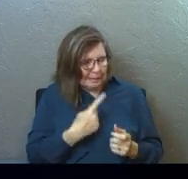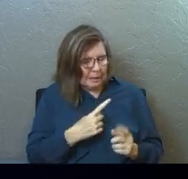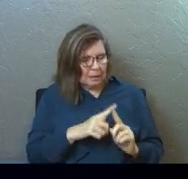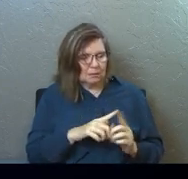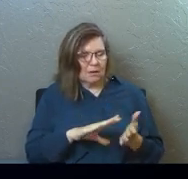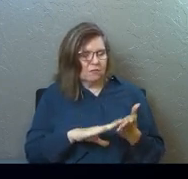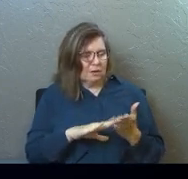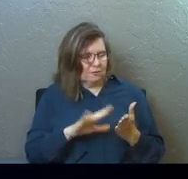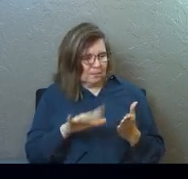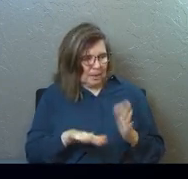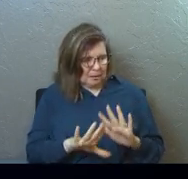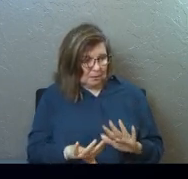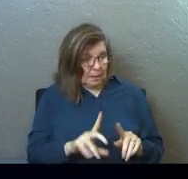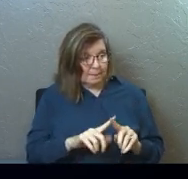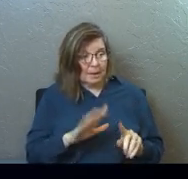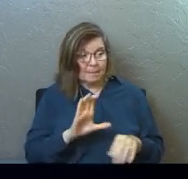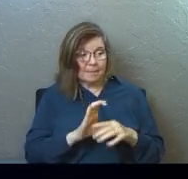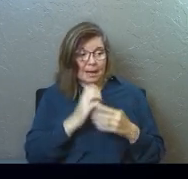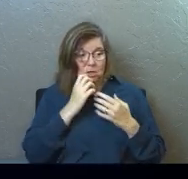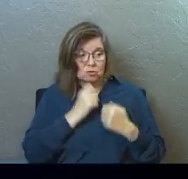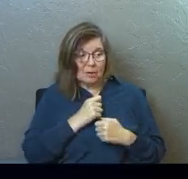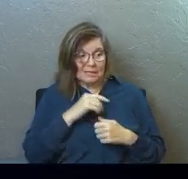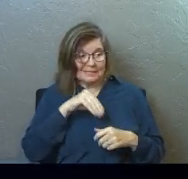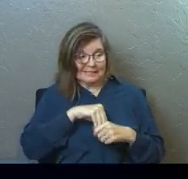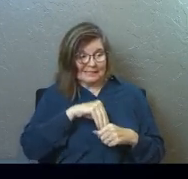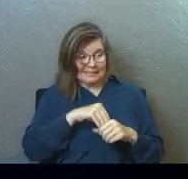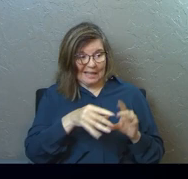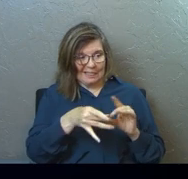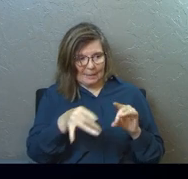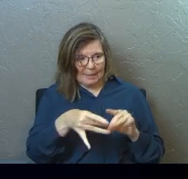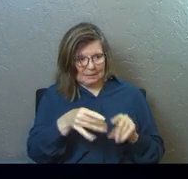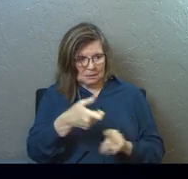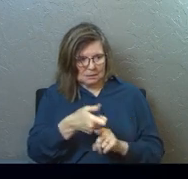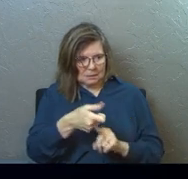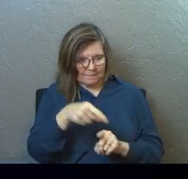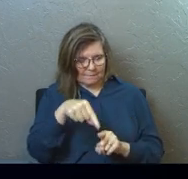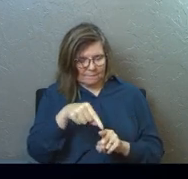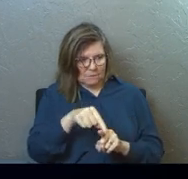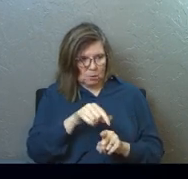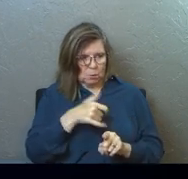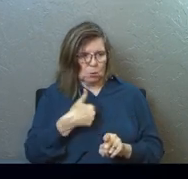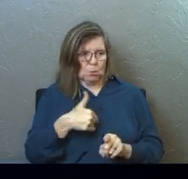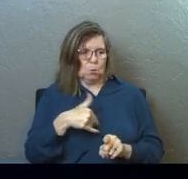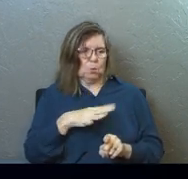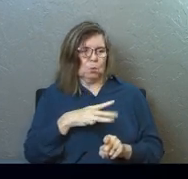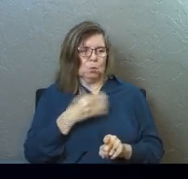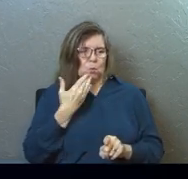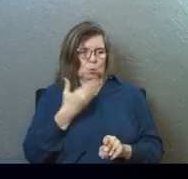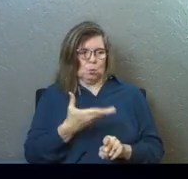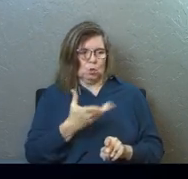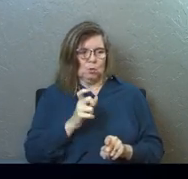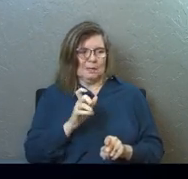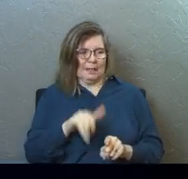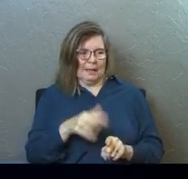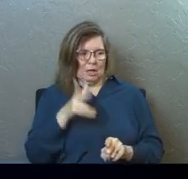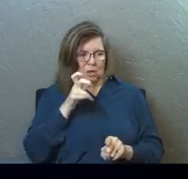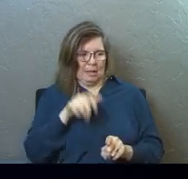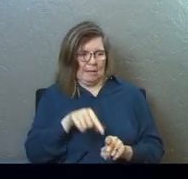forgive him for the lack of sensitivity. But my treasure is still in what he's saying to you. Don't miss